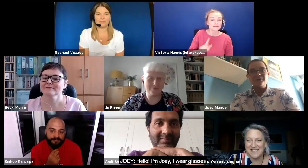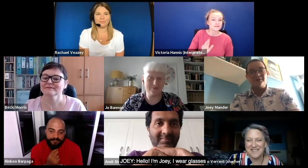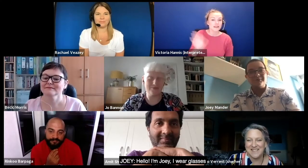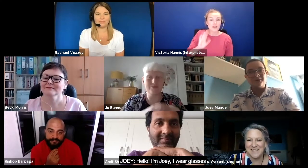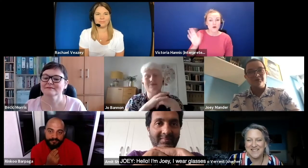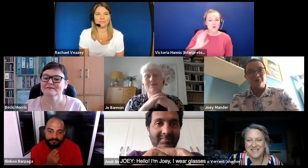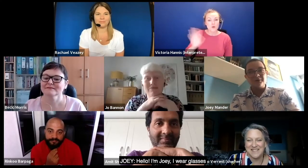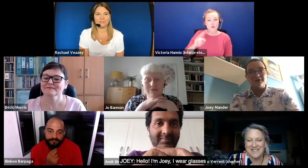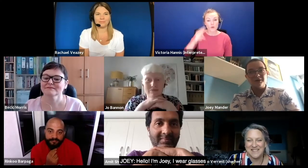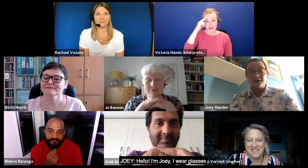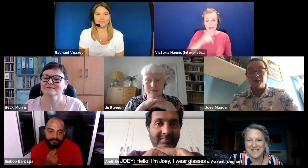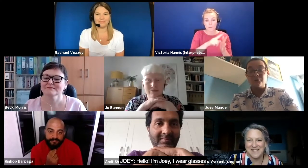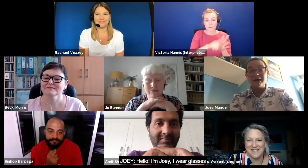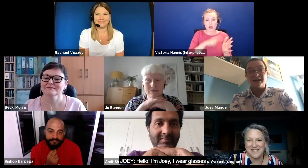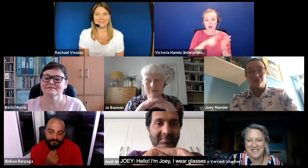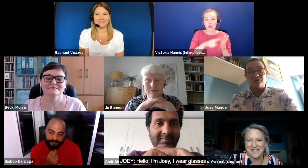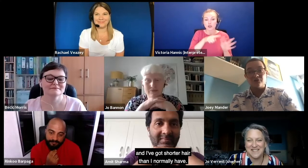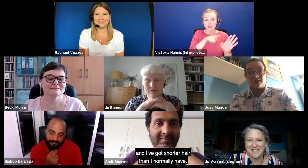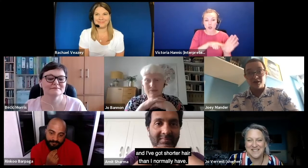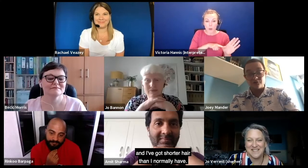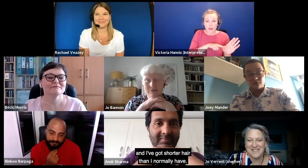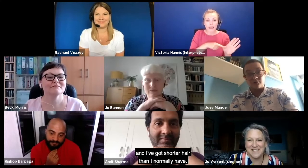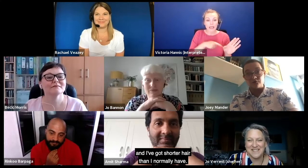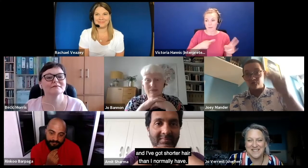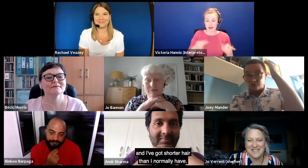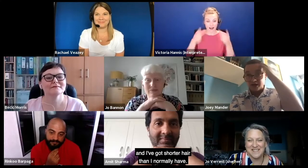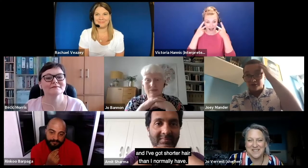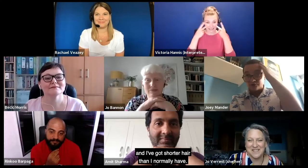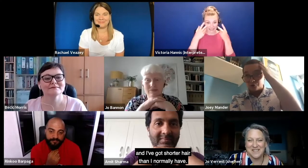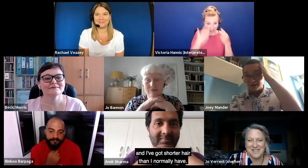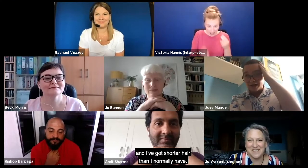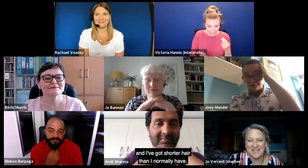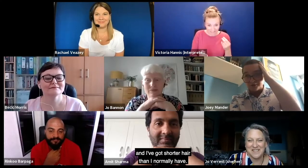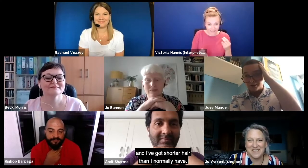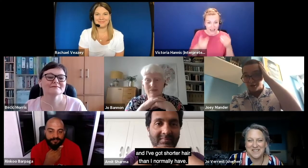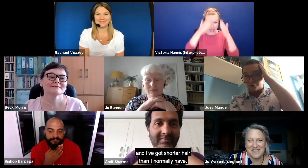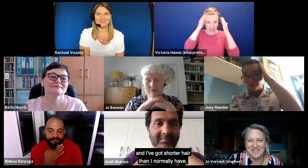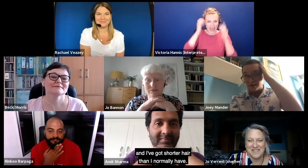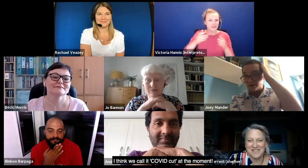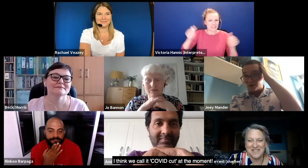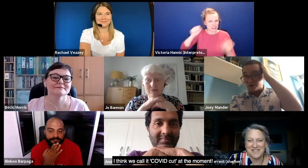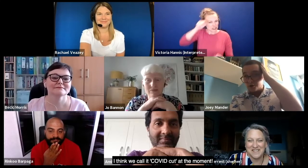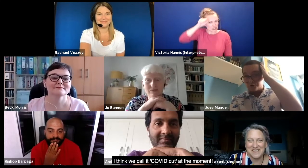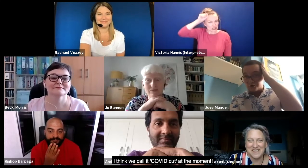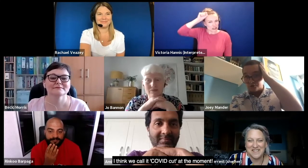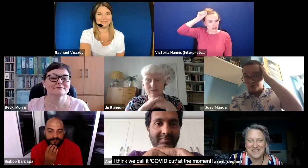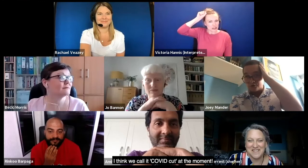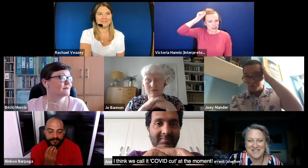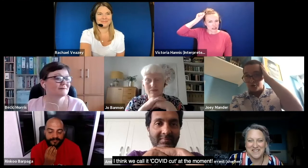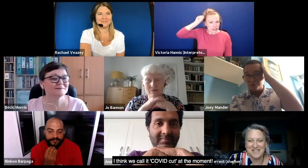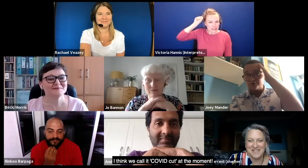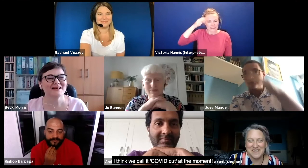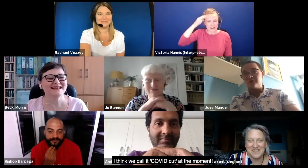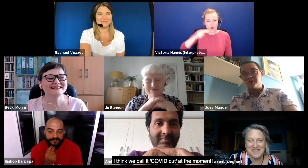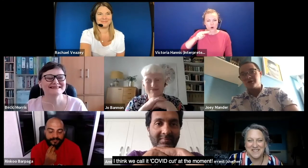Hello, I'm Joey. I wear glasses and I've got shorter hair than I normally have. I think we call it COVID cuts at